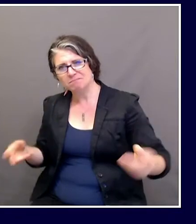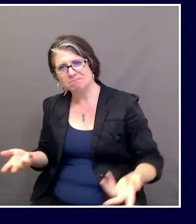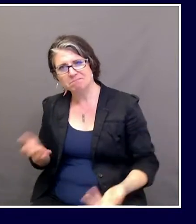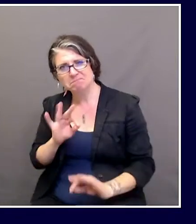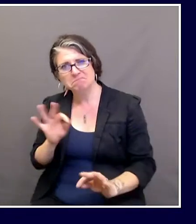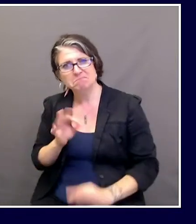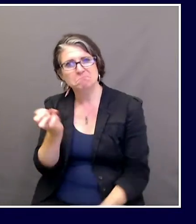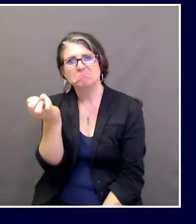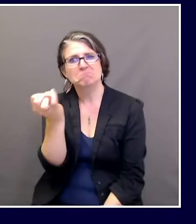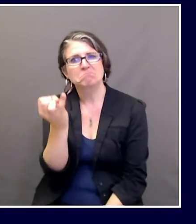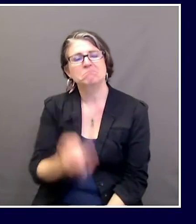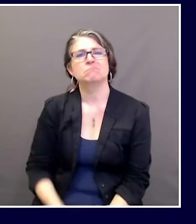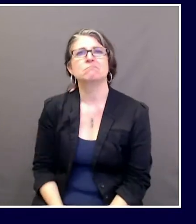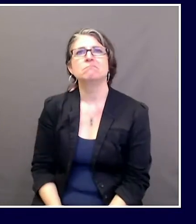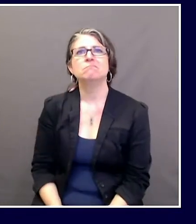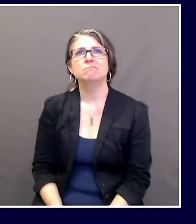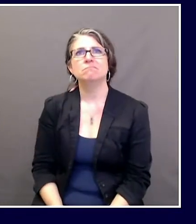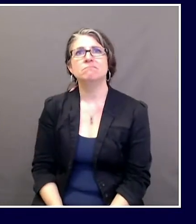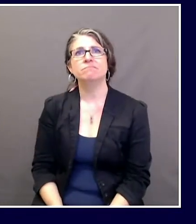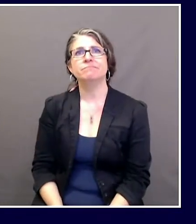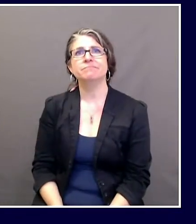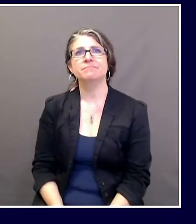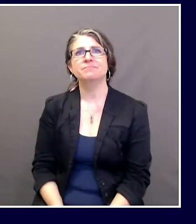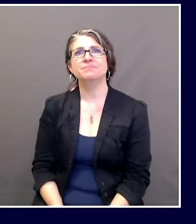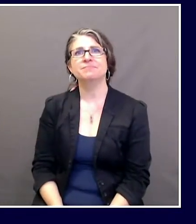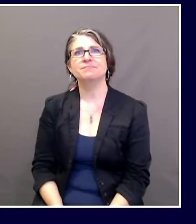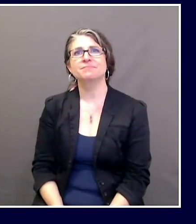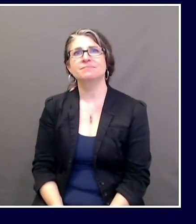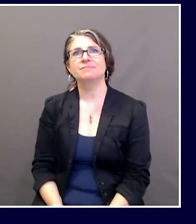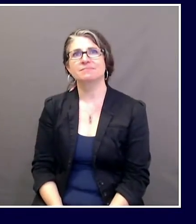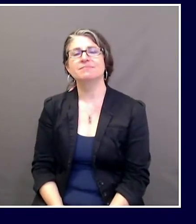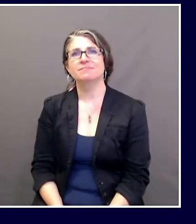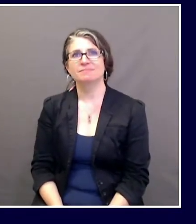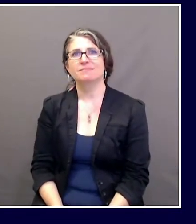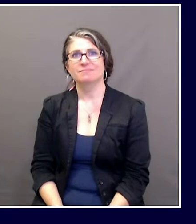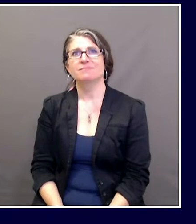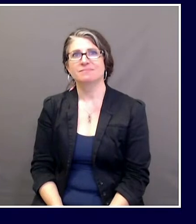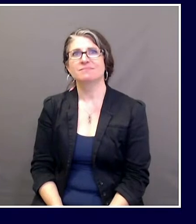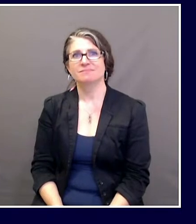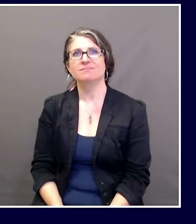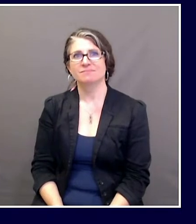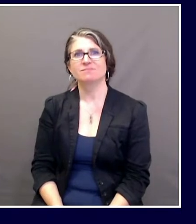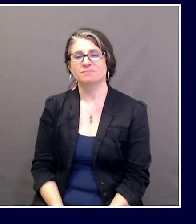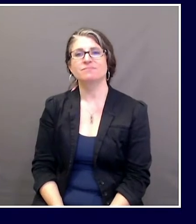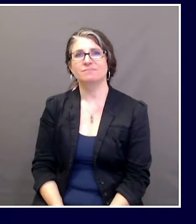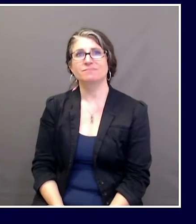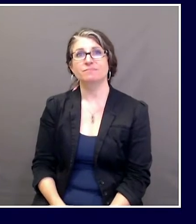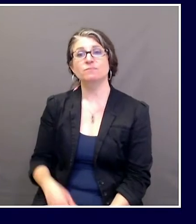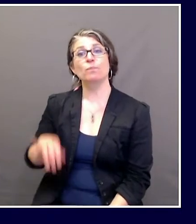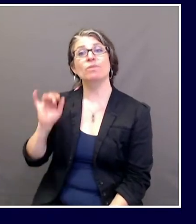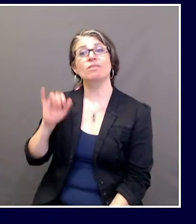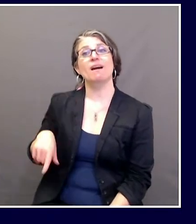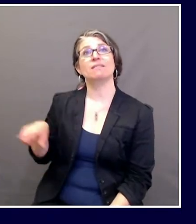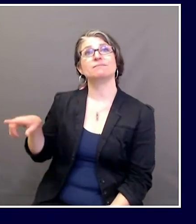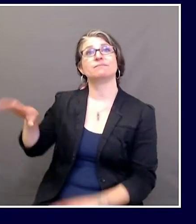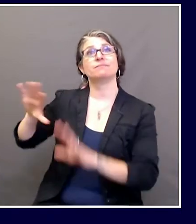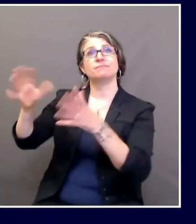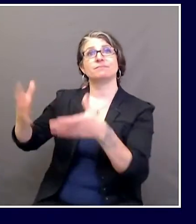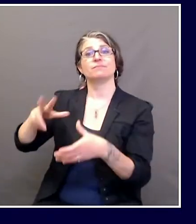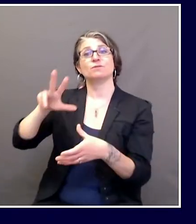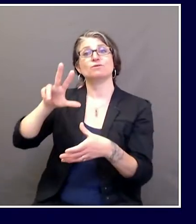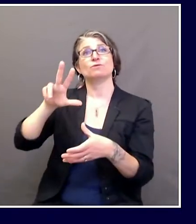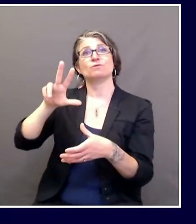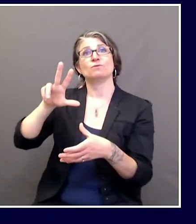hospitalization among those is less than 10%, which is far lower than the rate of hospitalization among those with